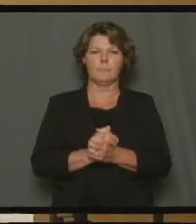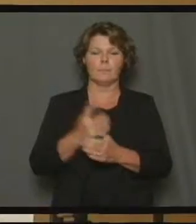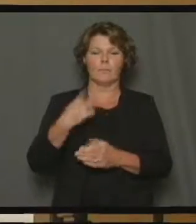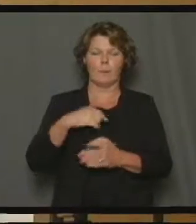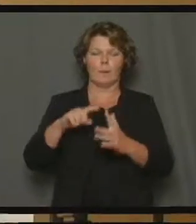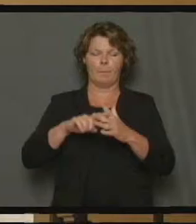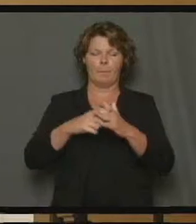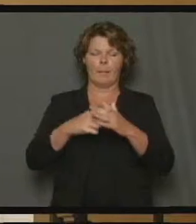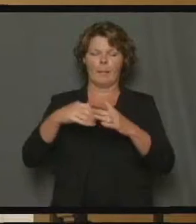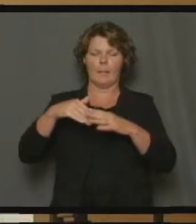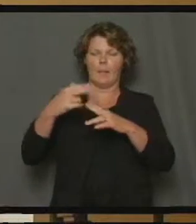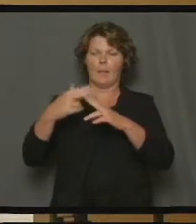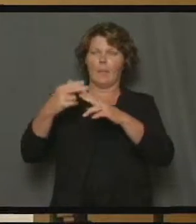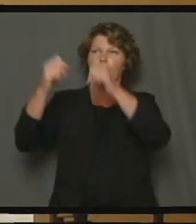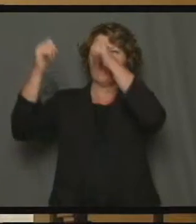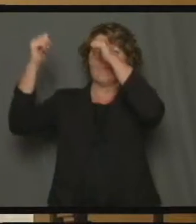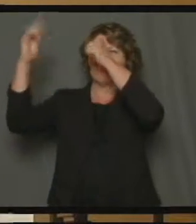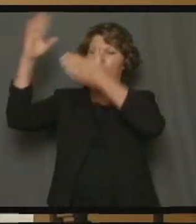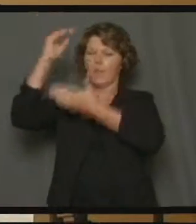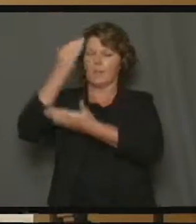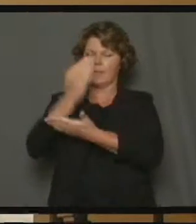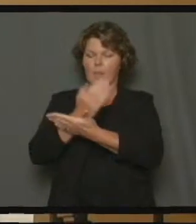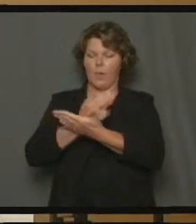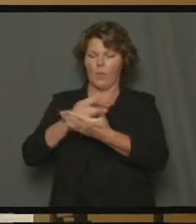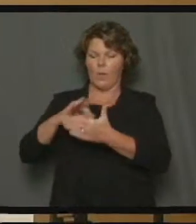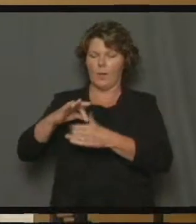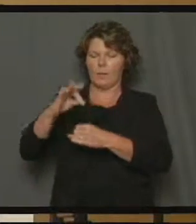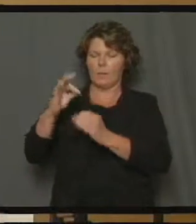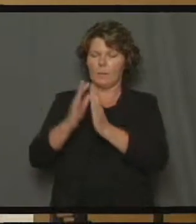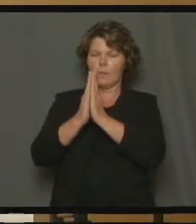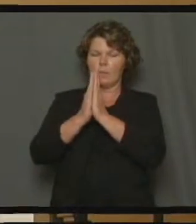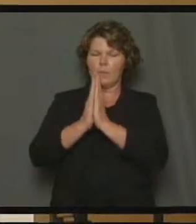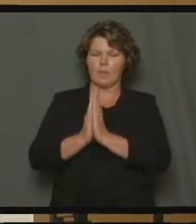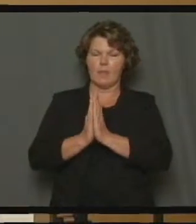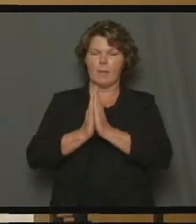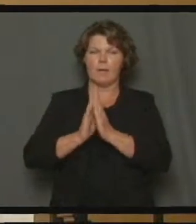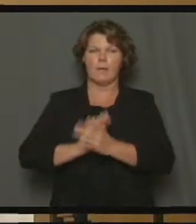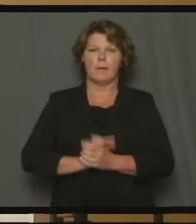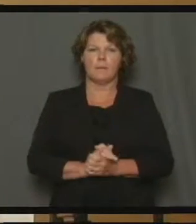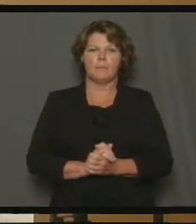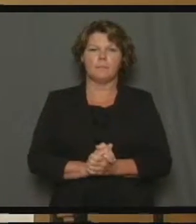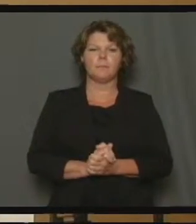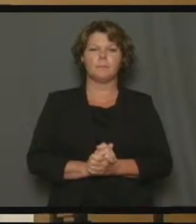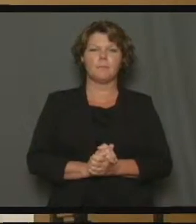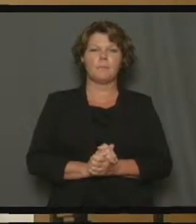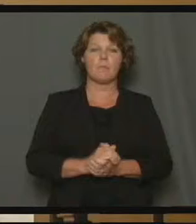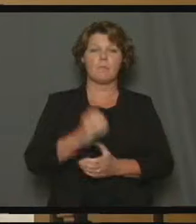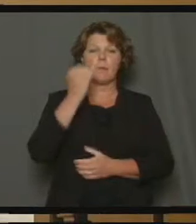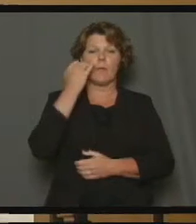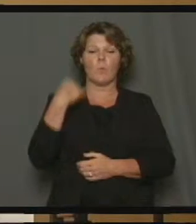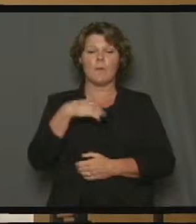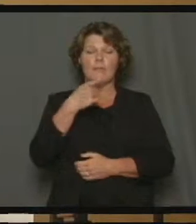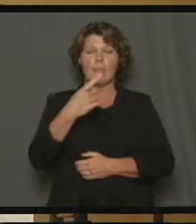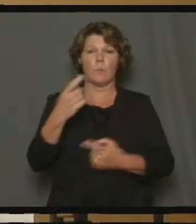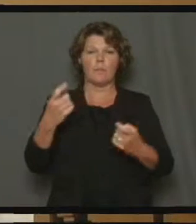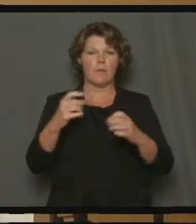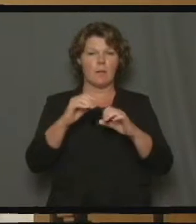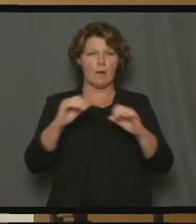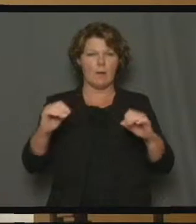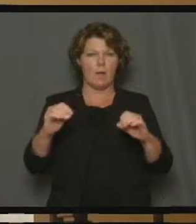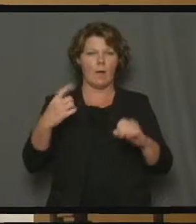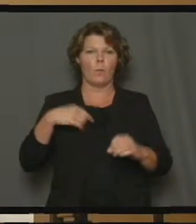Begin in the name of the Father, and of the Son, and of the Holy Spirit. Amen. If we say we have no